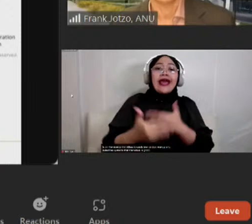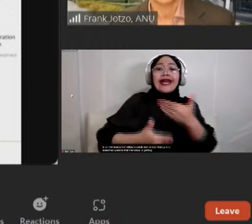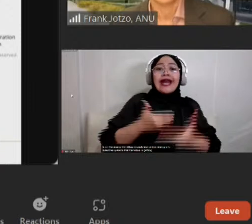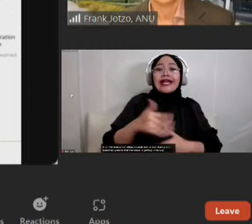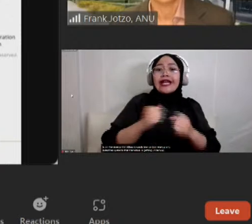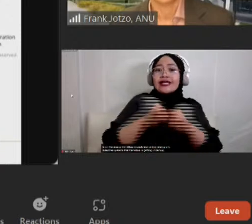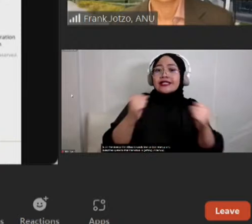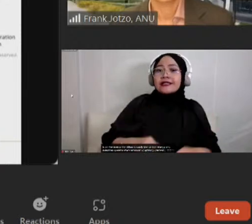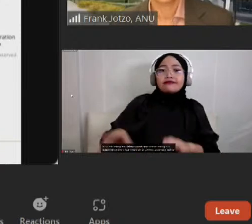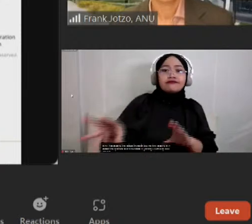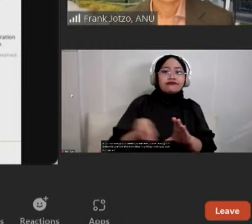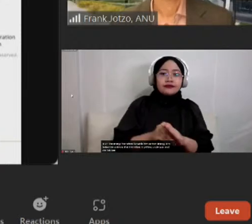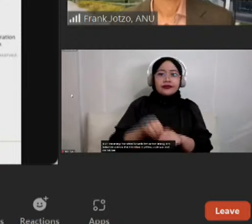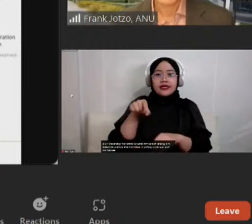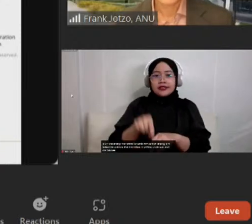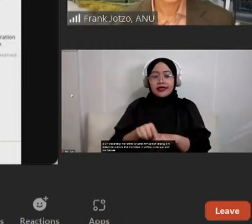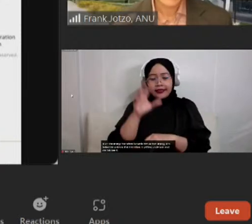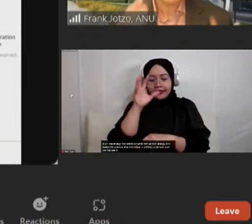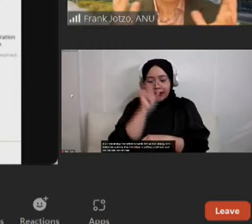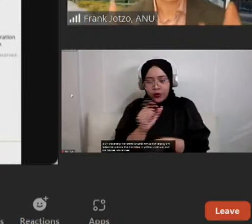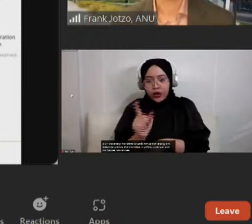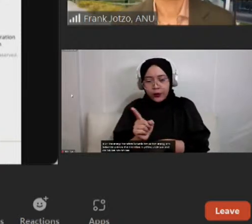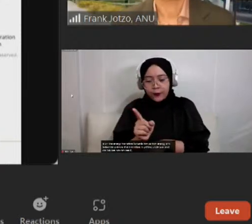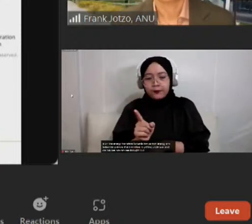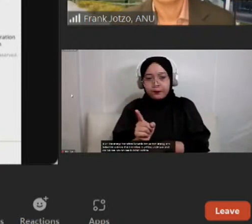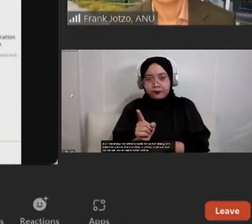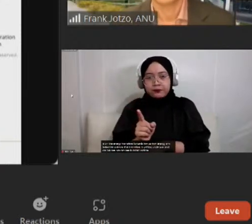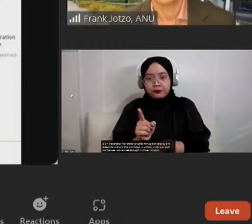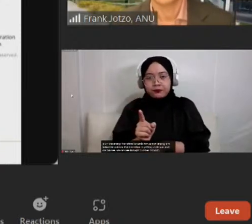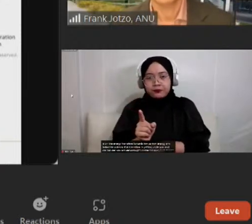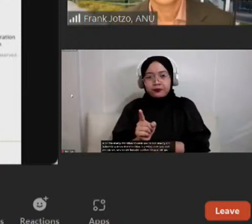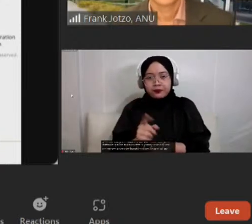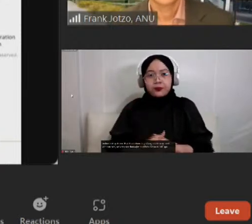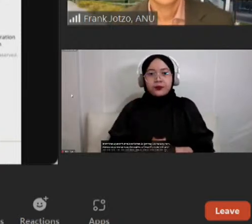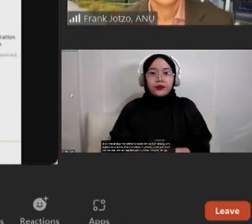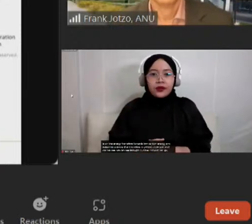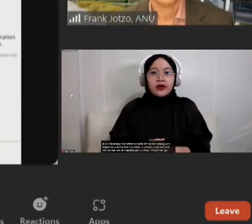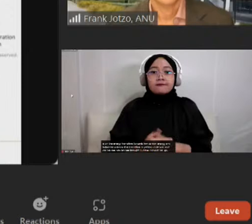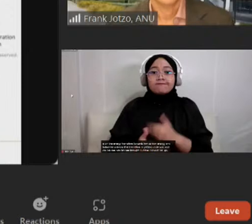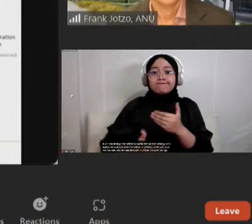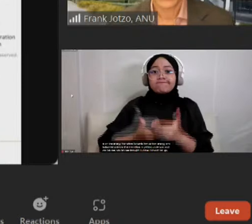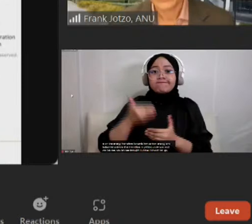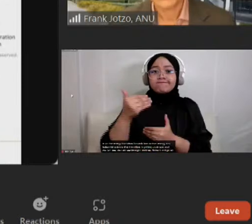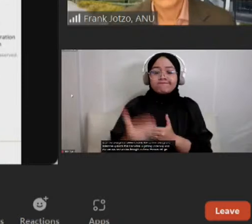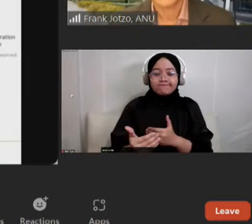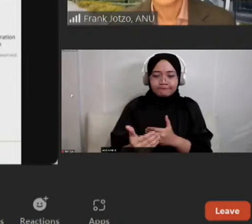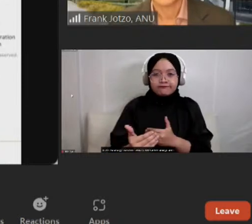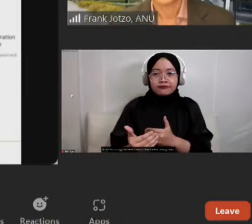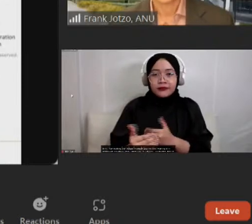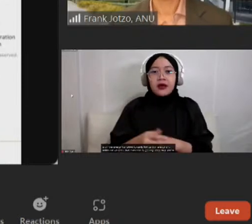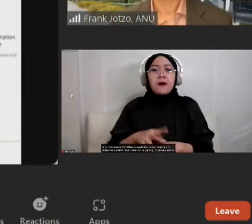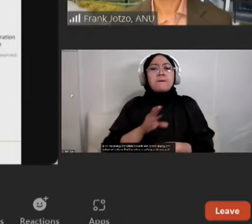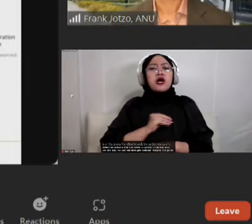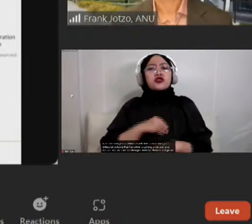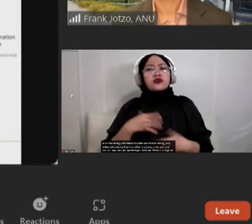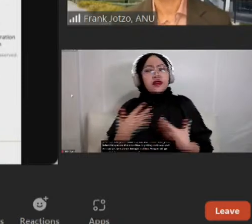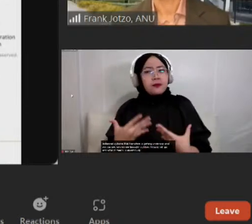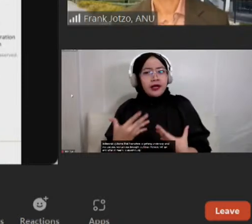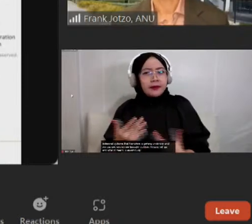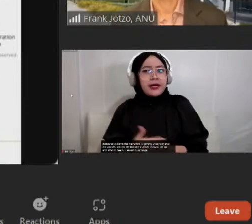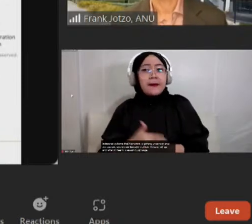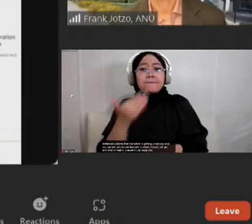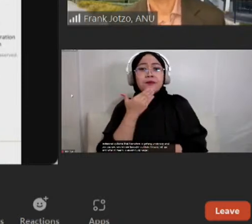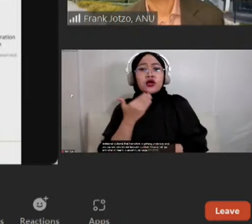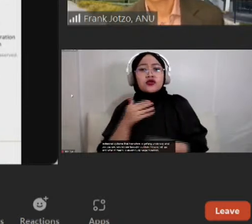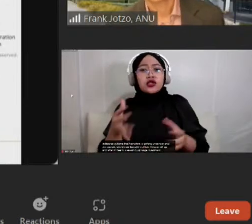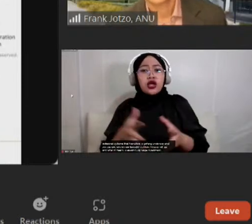getting underway, and we can see in broad outlines how it will go. And what it means is enormously